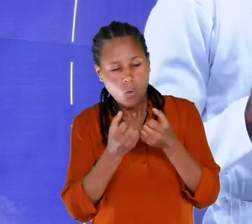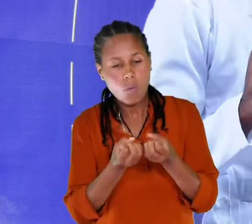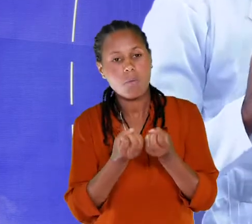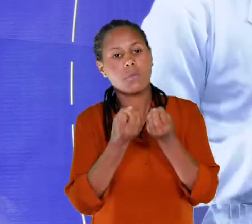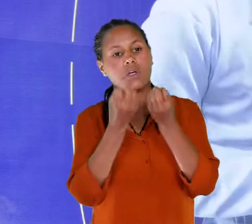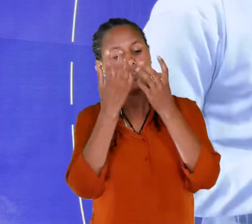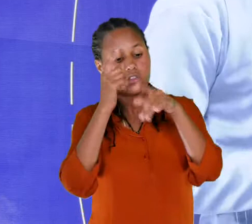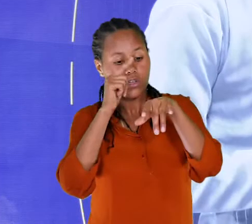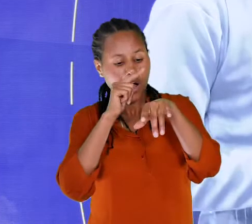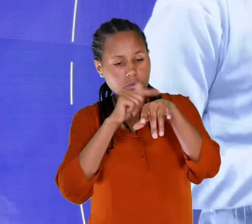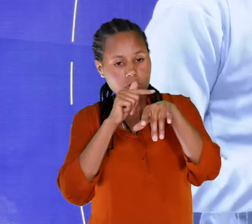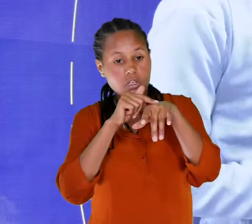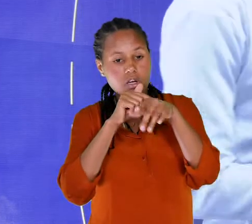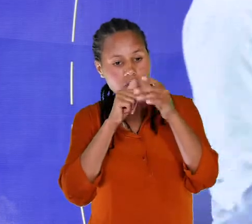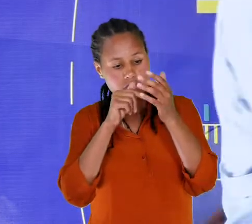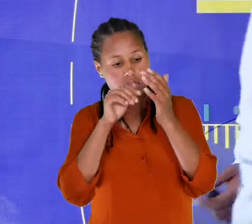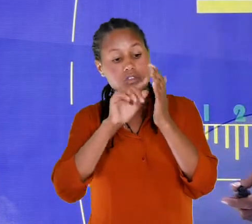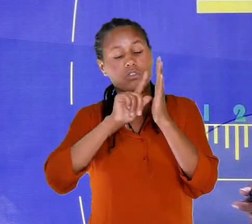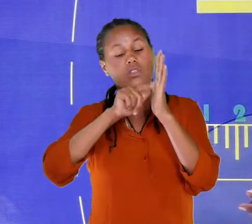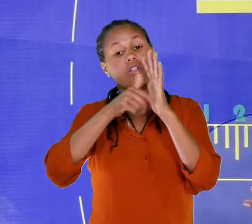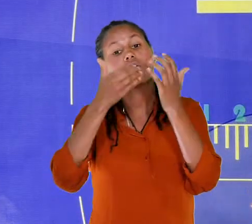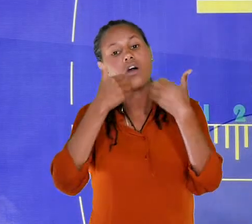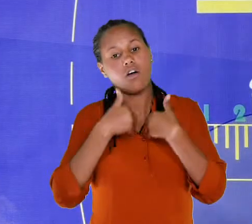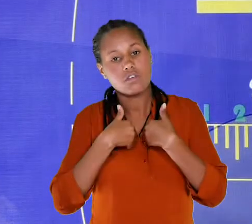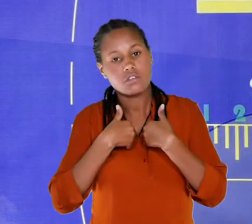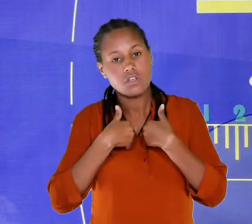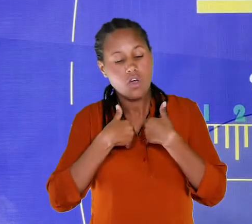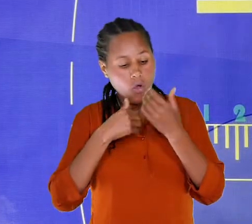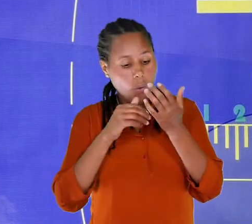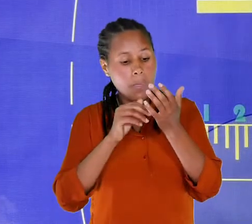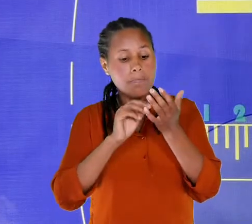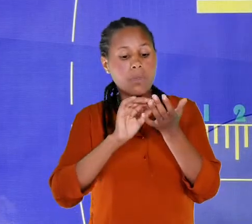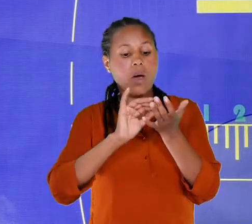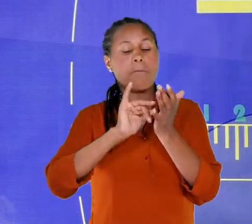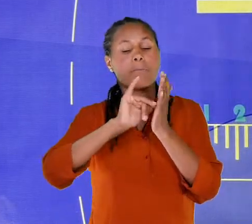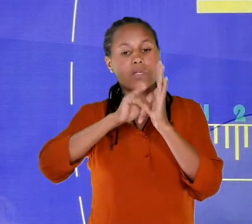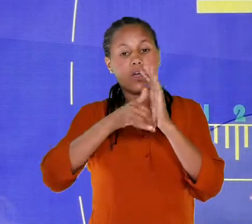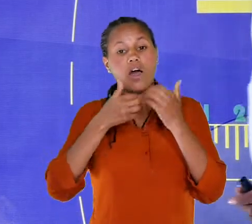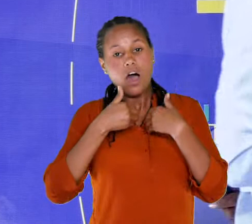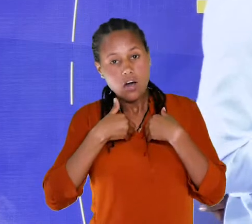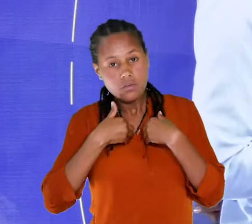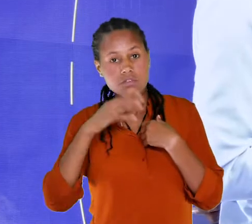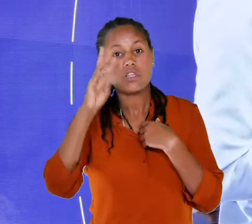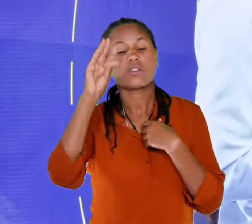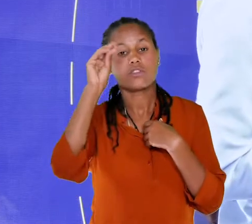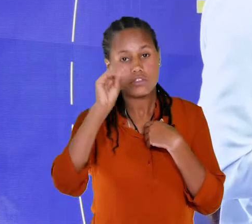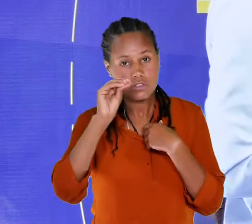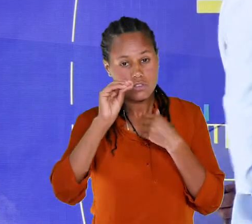does a minute have? Jeff said, a minute has 60